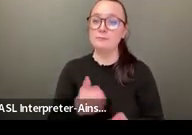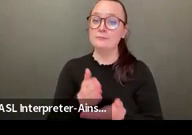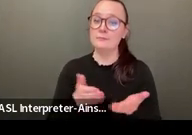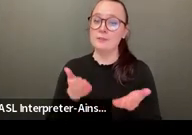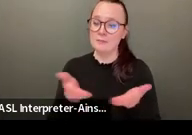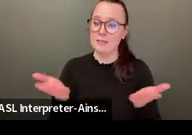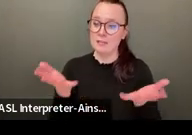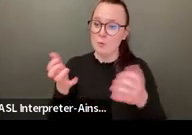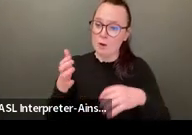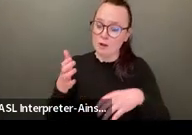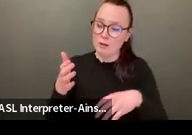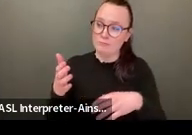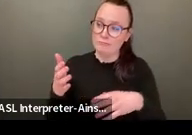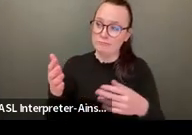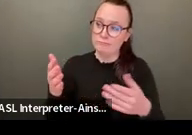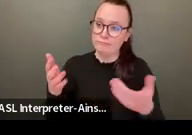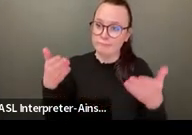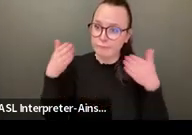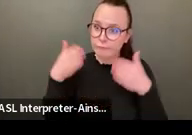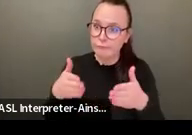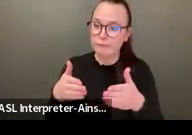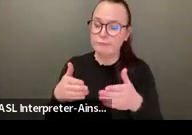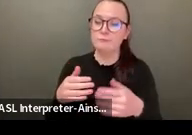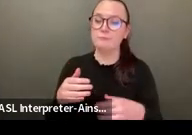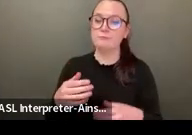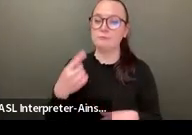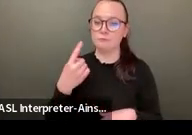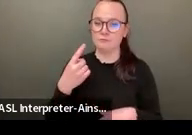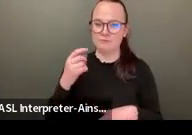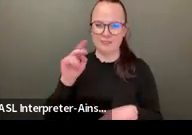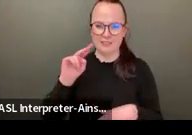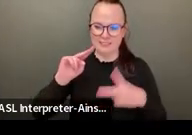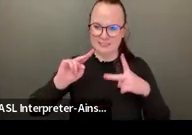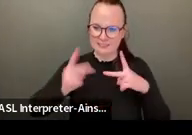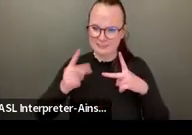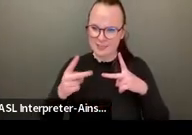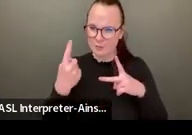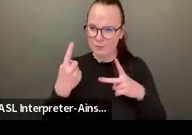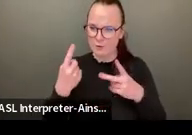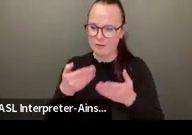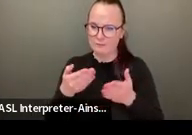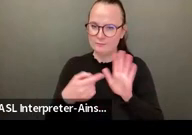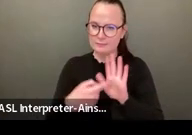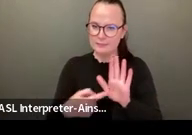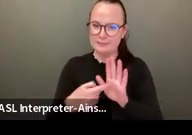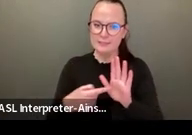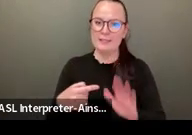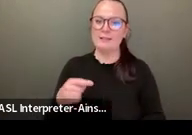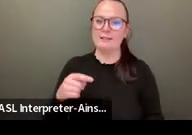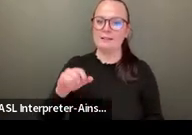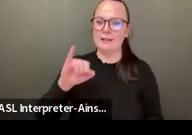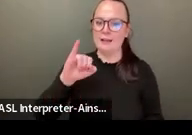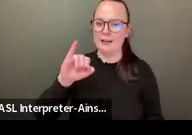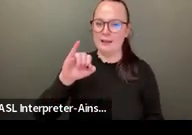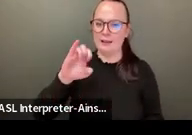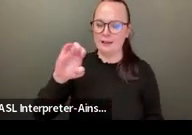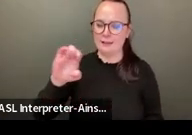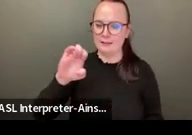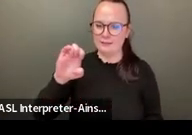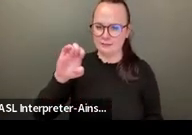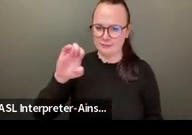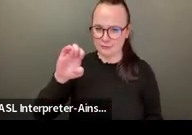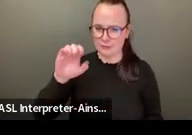to. One is you can see the second one down on this example is an ILAP, an individual language acquisition